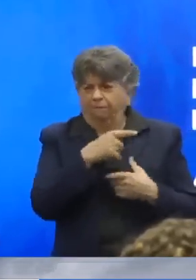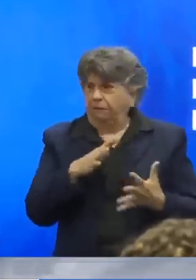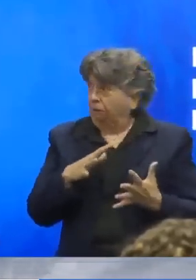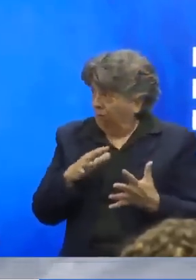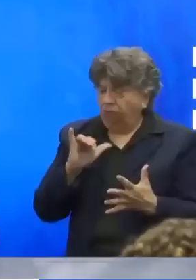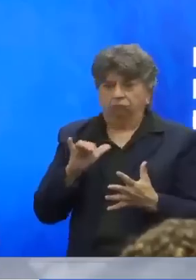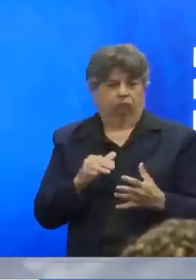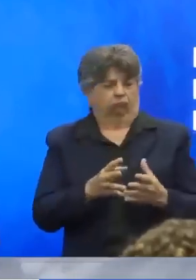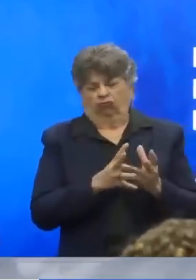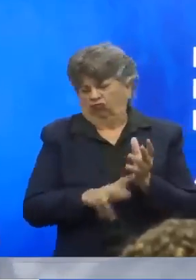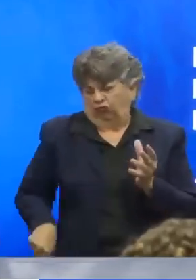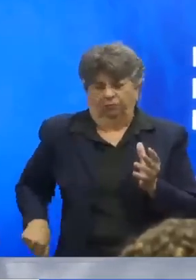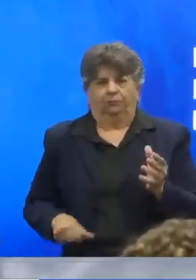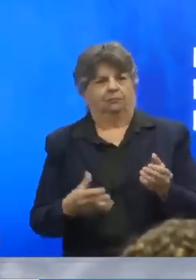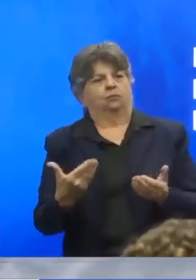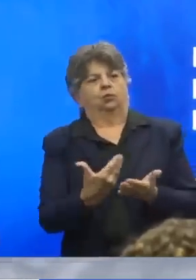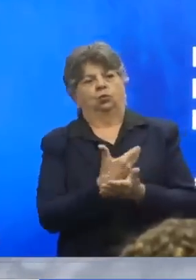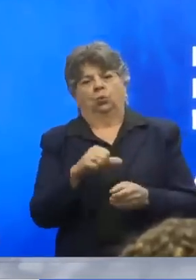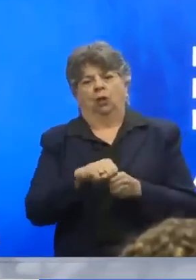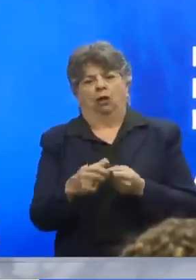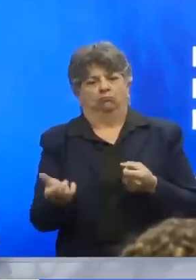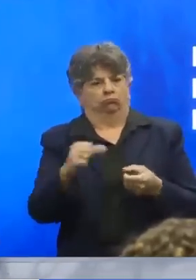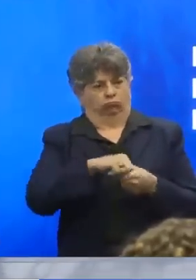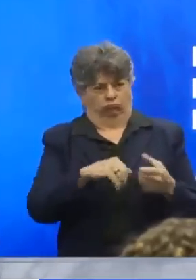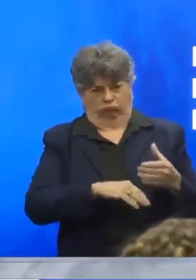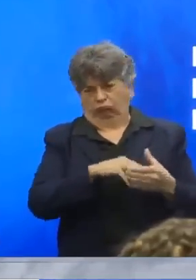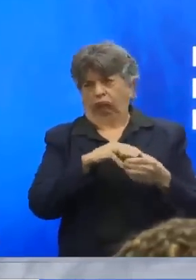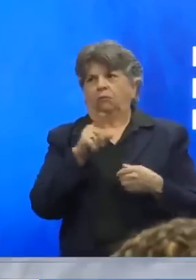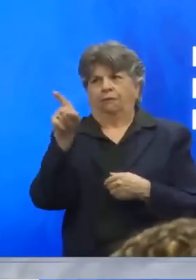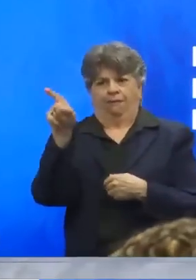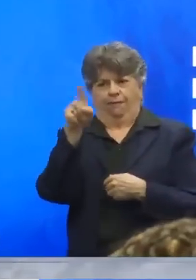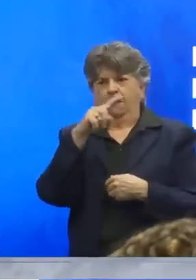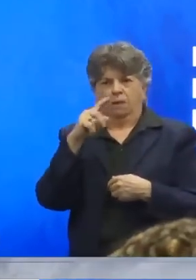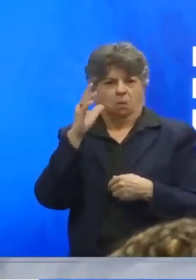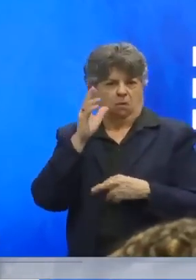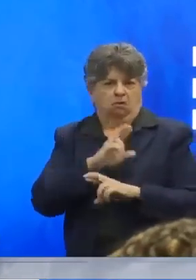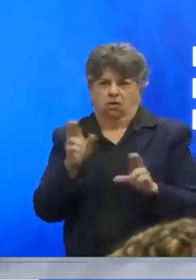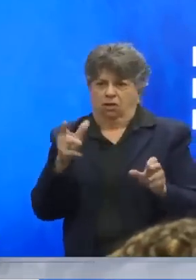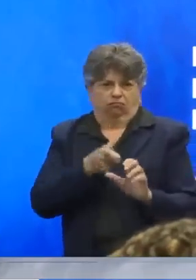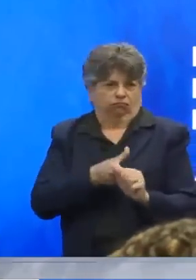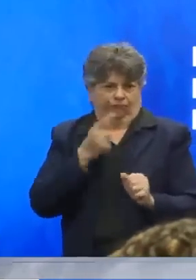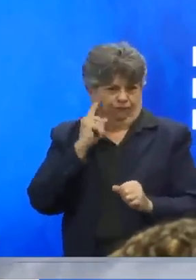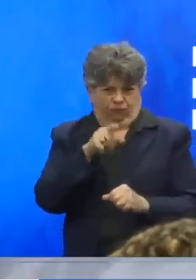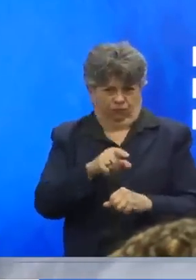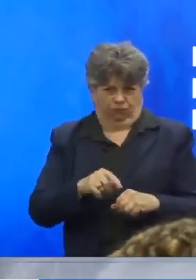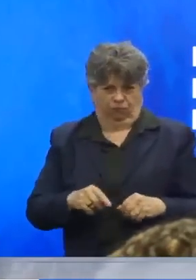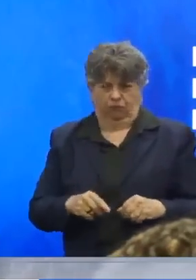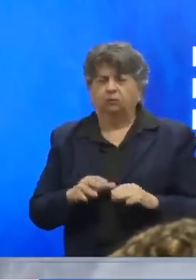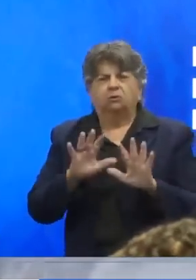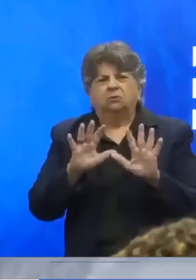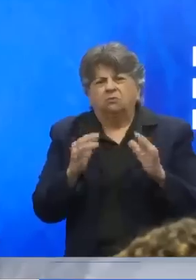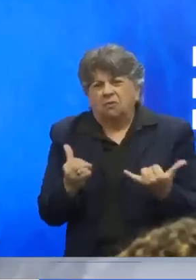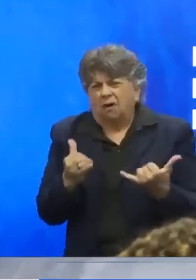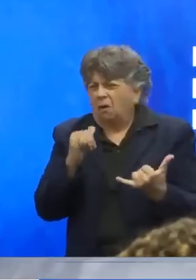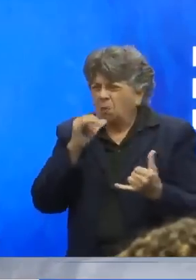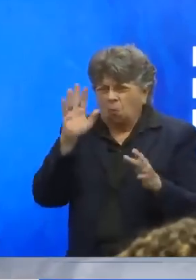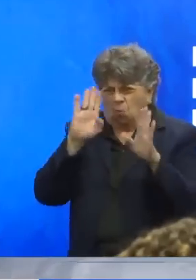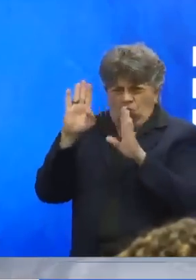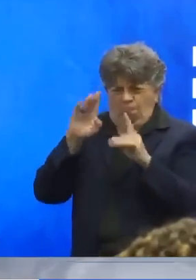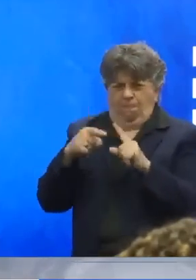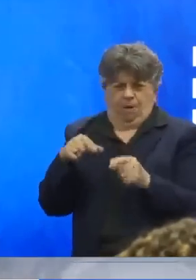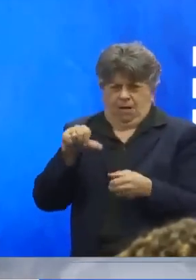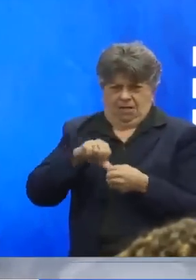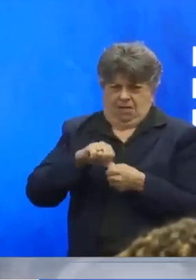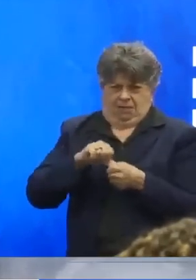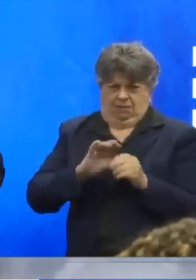through tomorrow. So that likely isn't going to be a reason. If there somehow is a fuel interruption, it'll likely be for other reasons other than